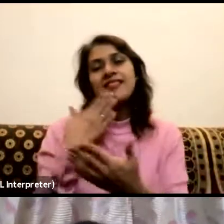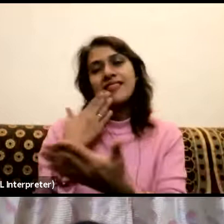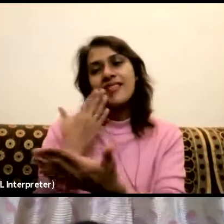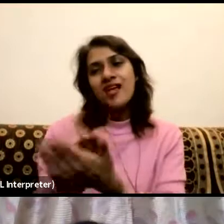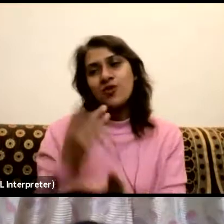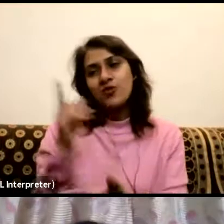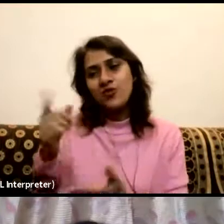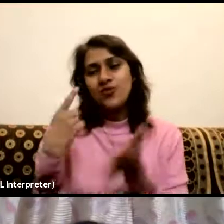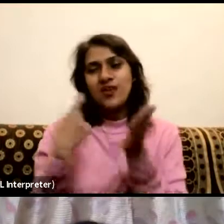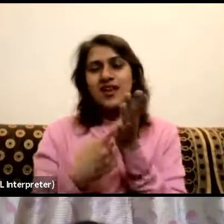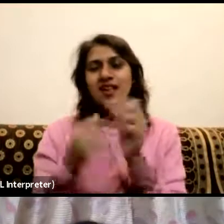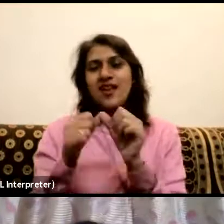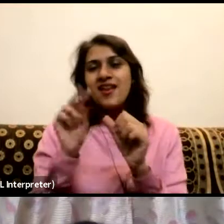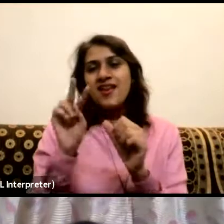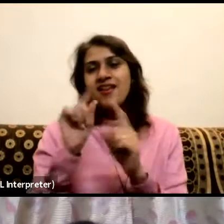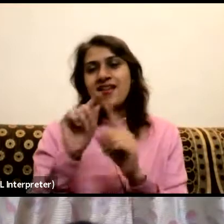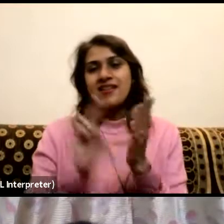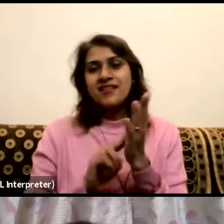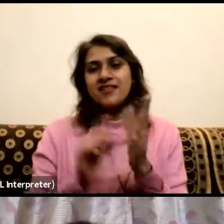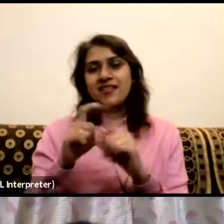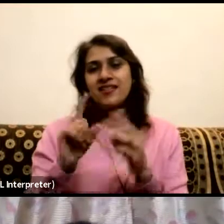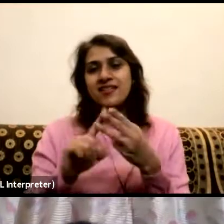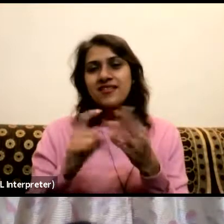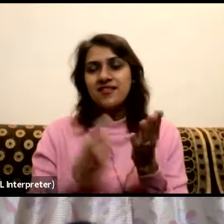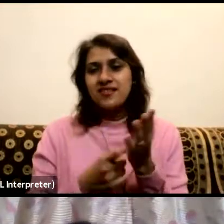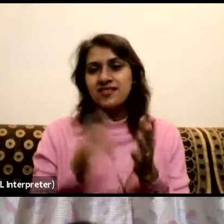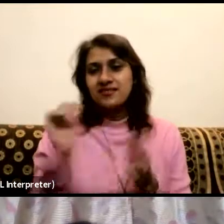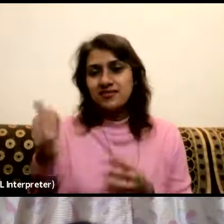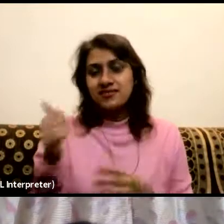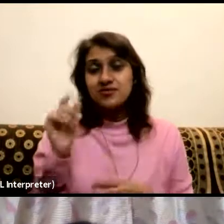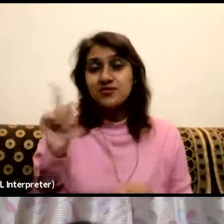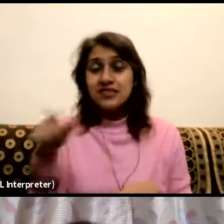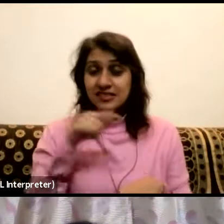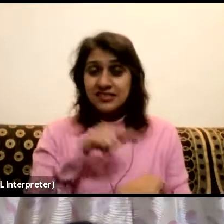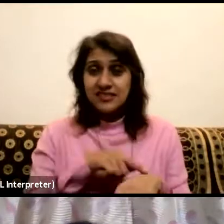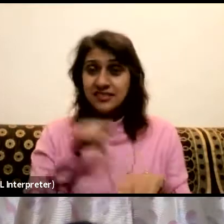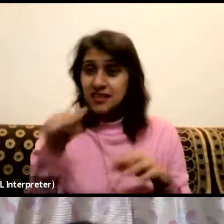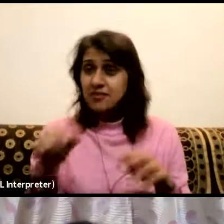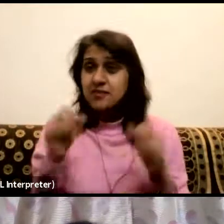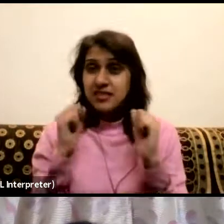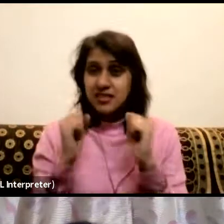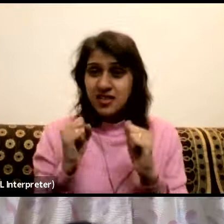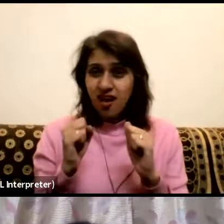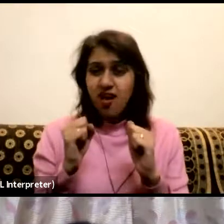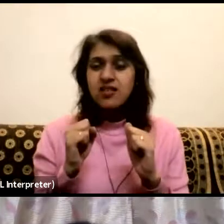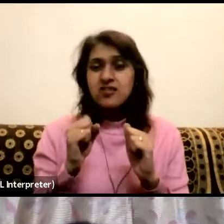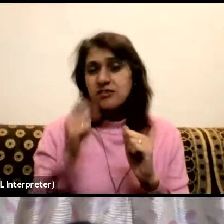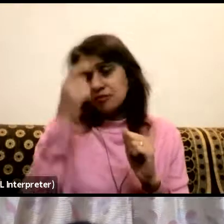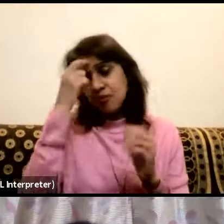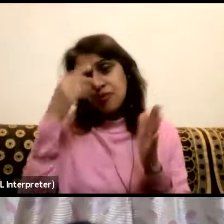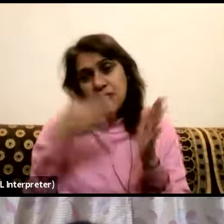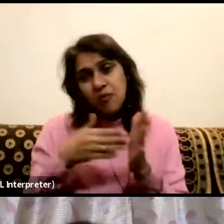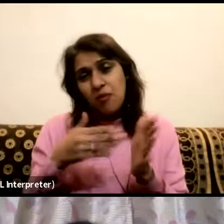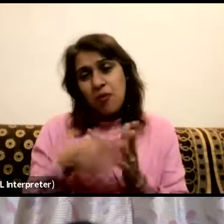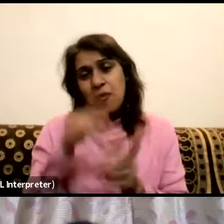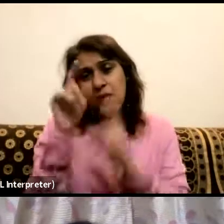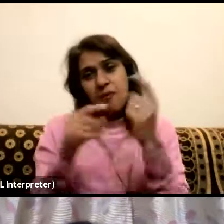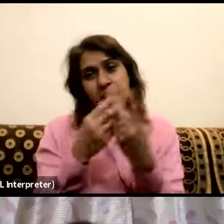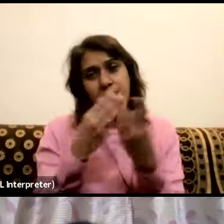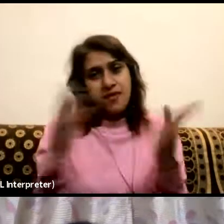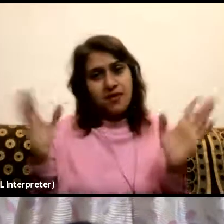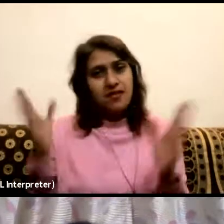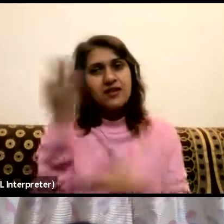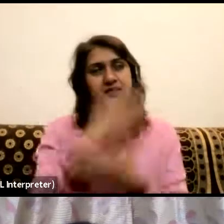major role to play in times to come in this present times of crisis amongst people with disability,